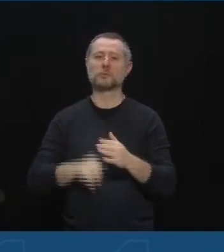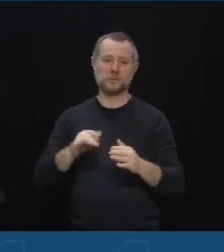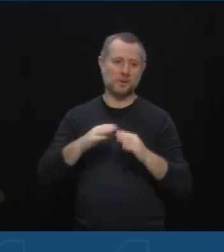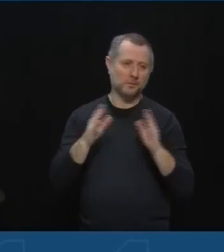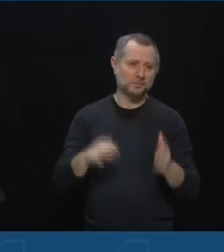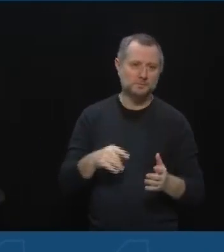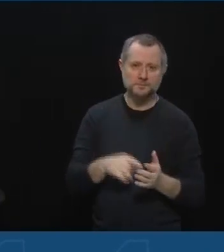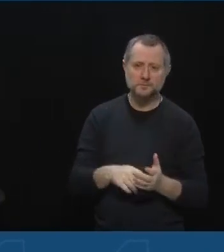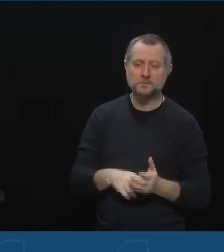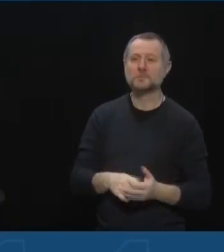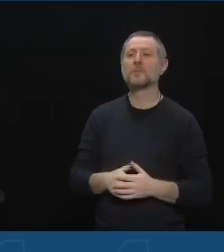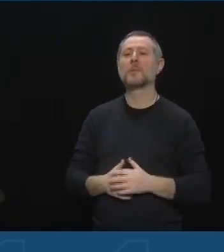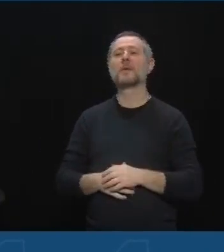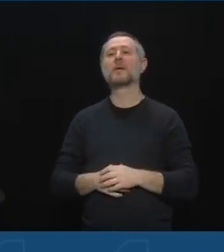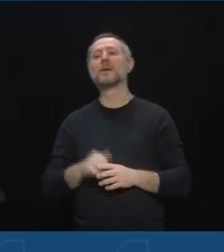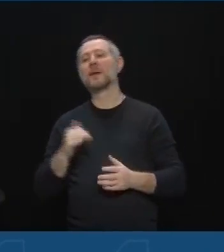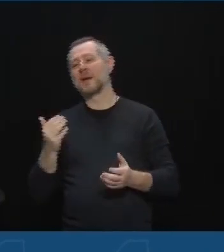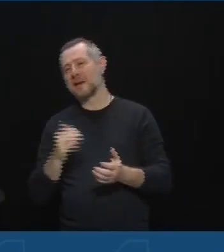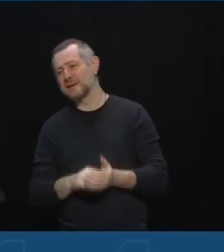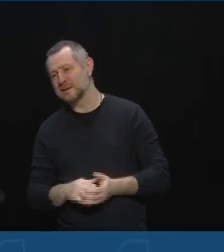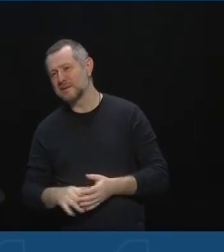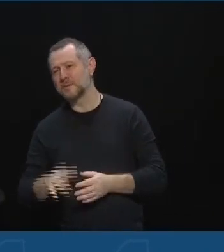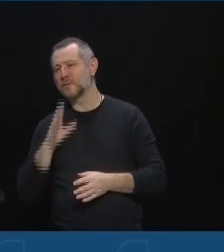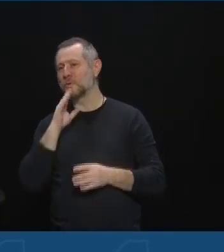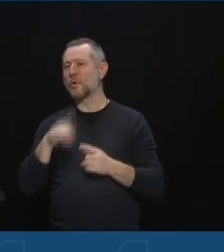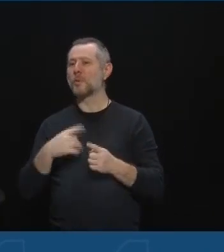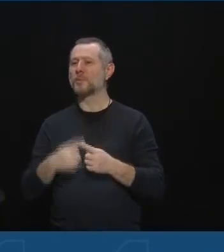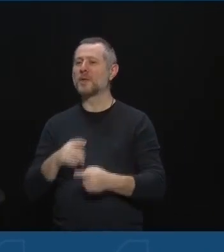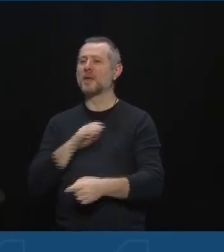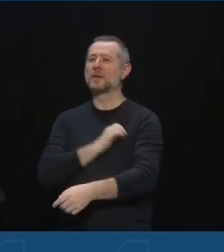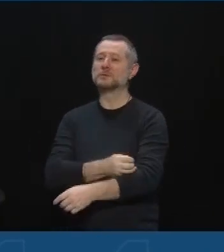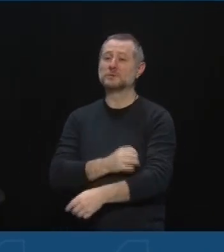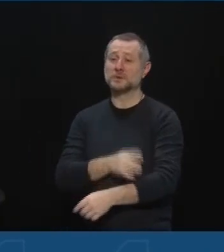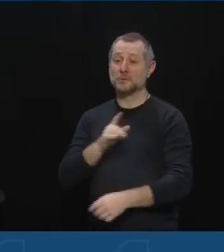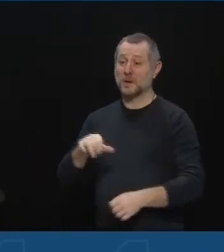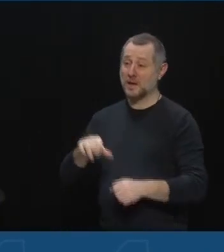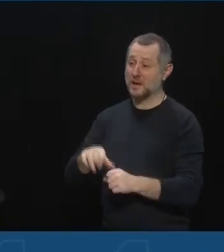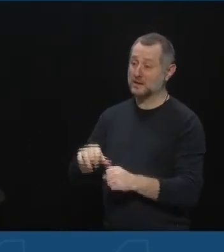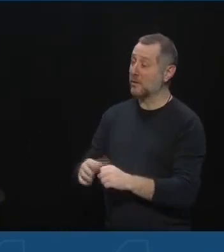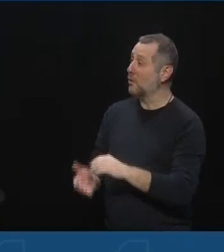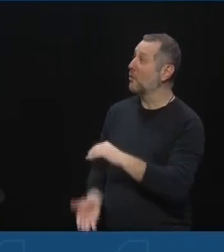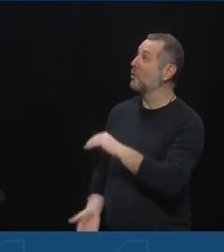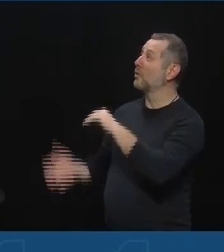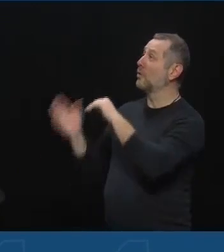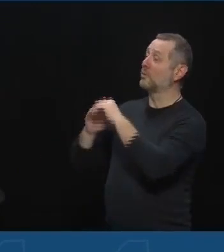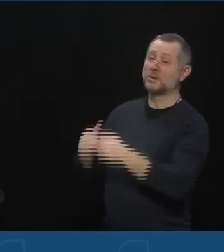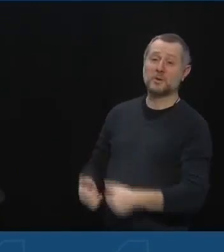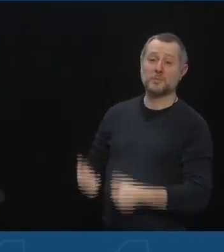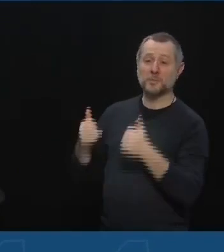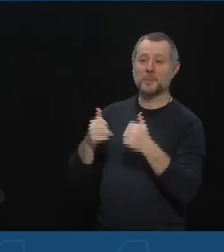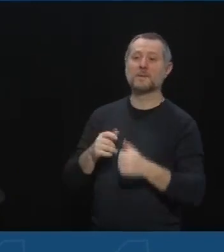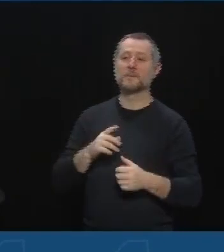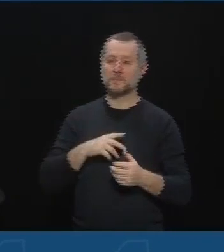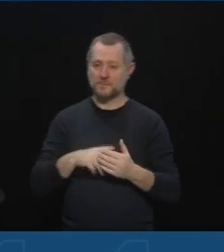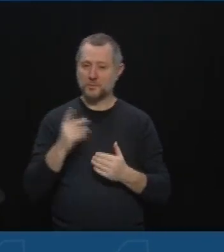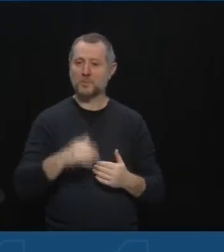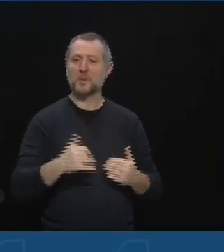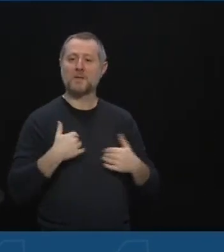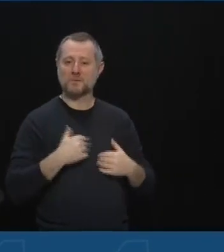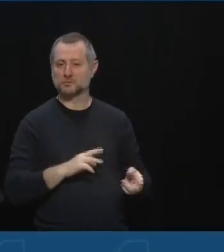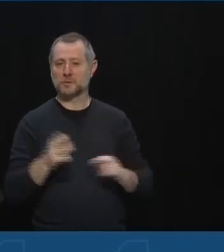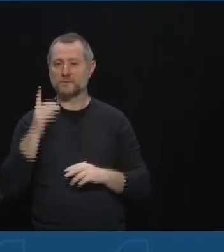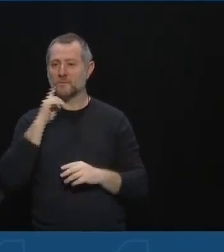And supporting, again, energy crisis. Energy prices are going to the roof. We have programs. We have to get information out there about HEAP and